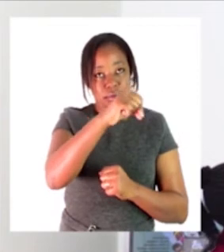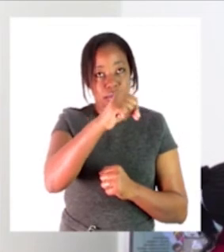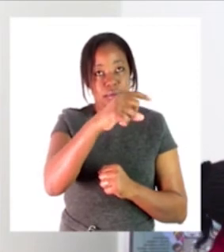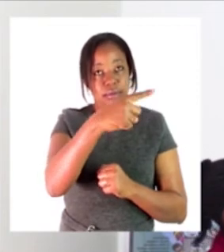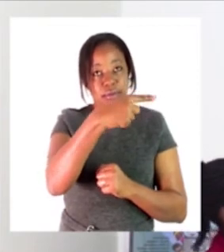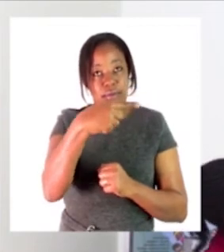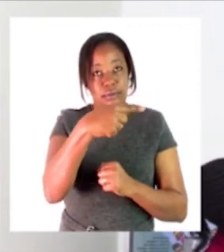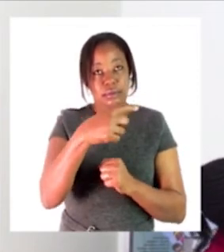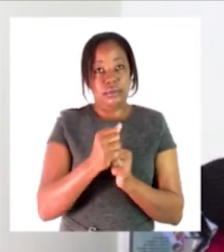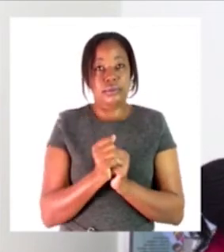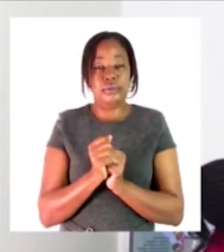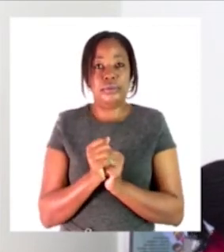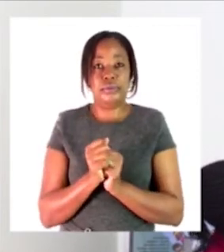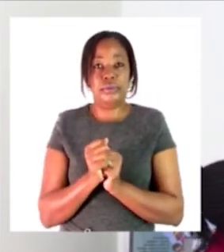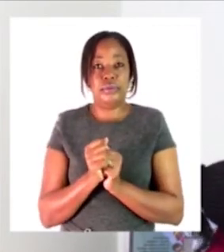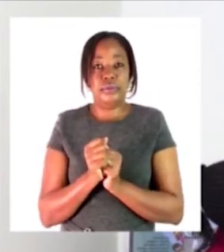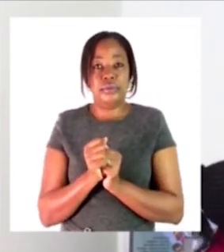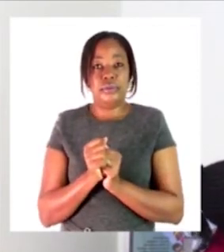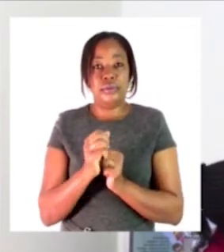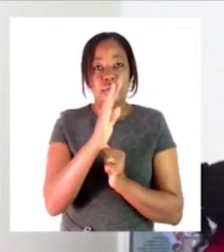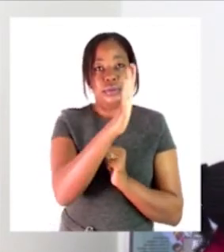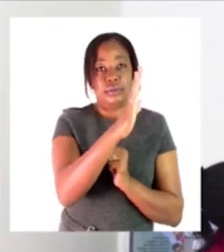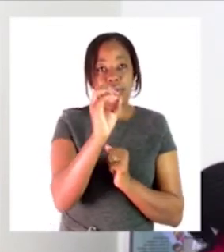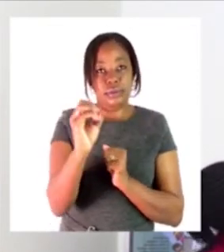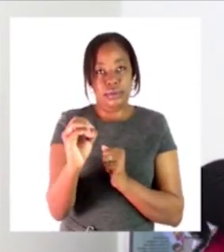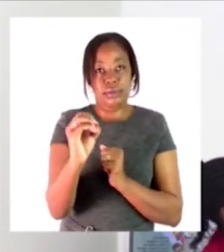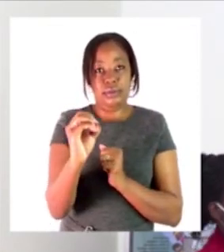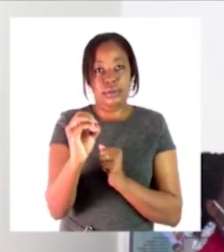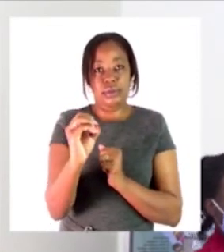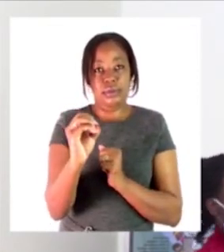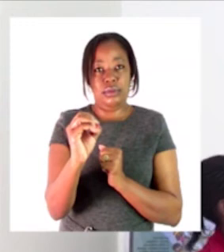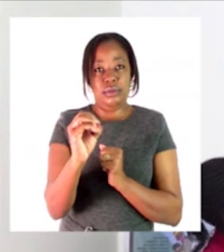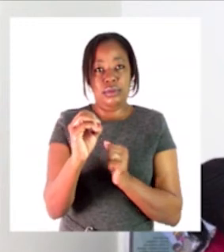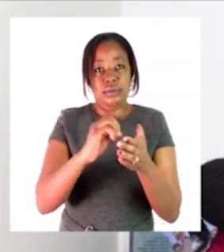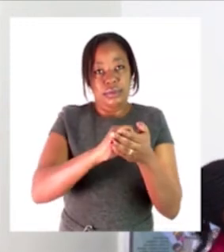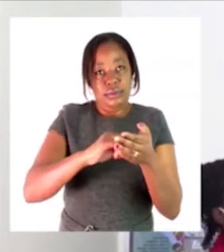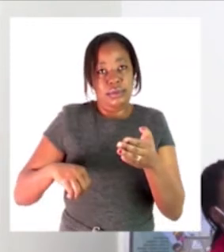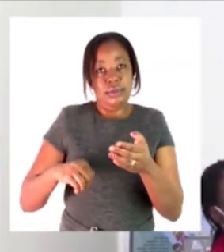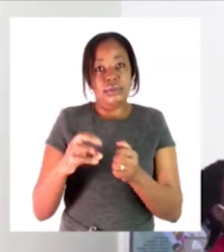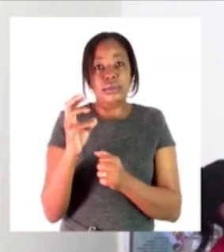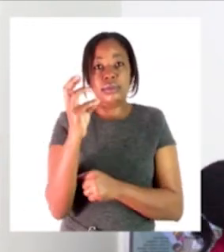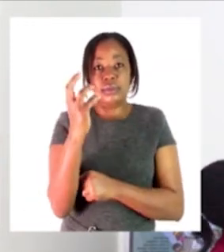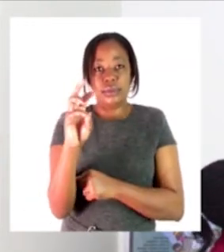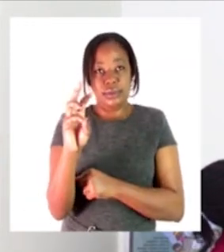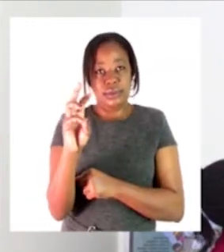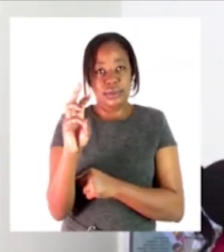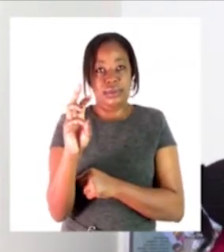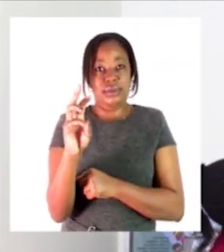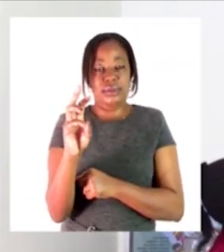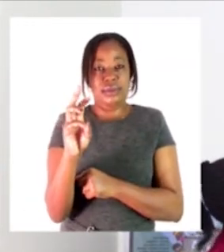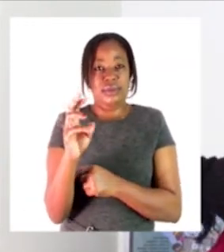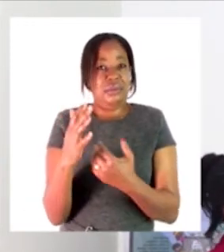from here, I have to take away 50. Now take away a 6. So now I have broken down my numbers. Now it's